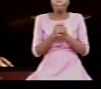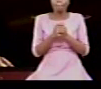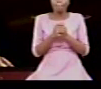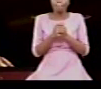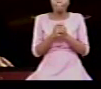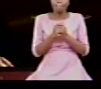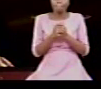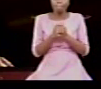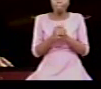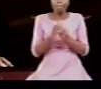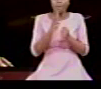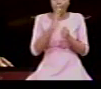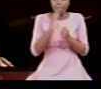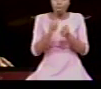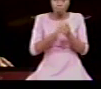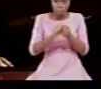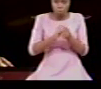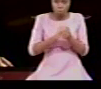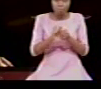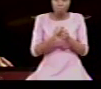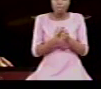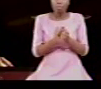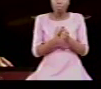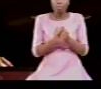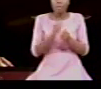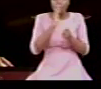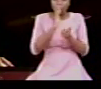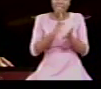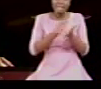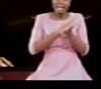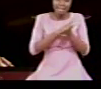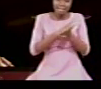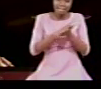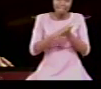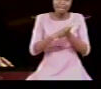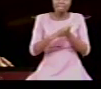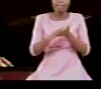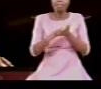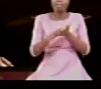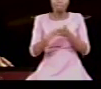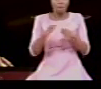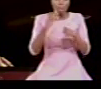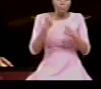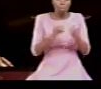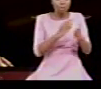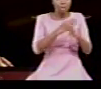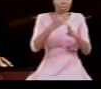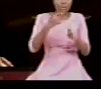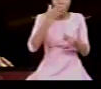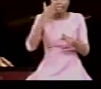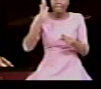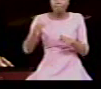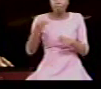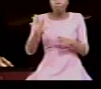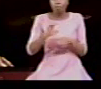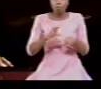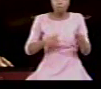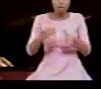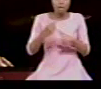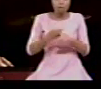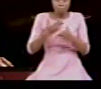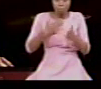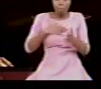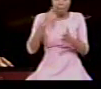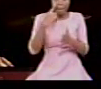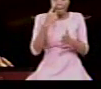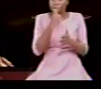Be washed, that's the meaning. Be clean, make you clean. Put away the evil of your doings from before my